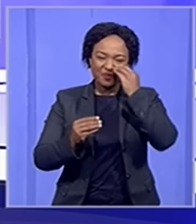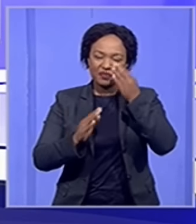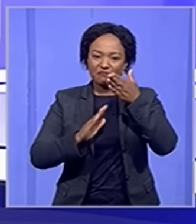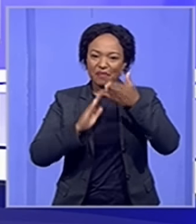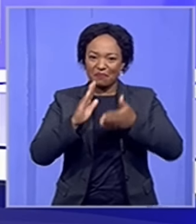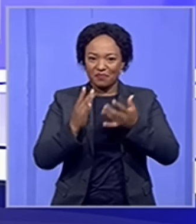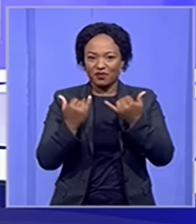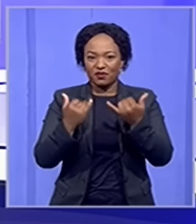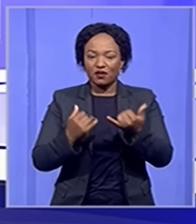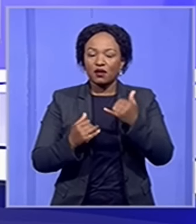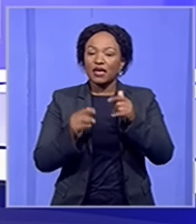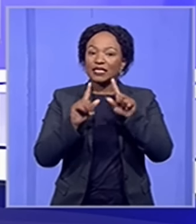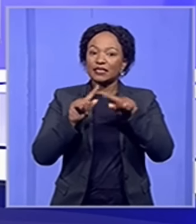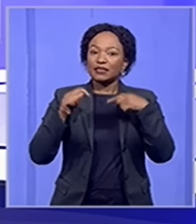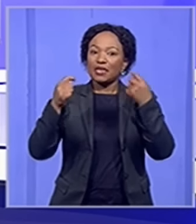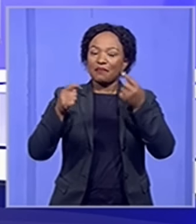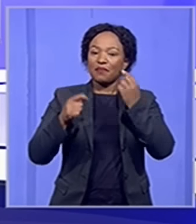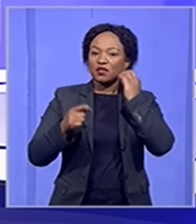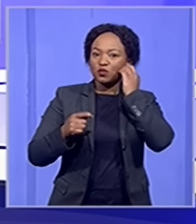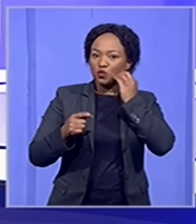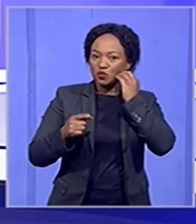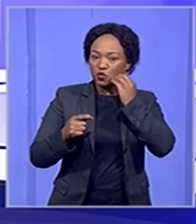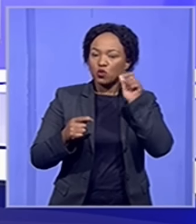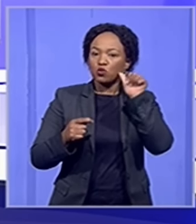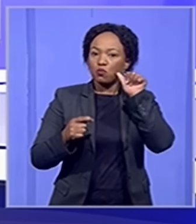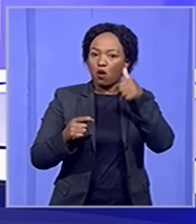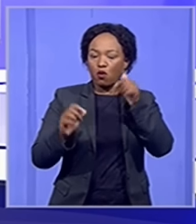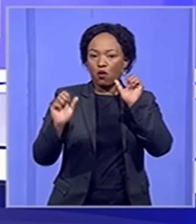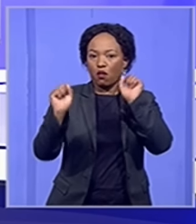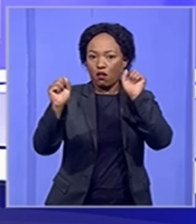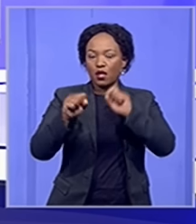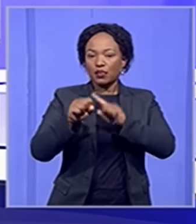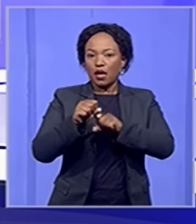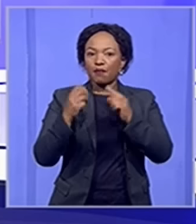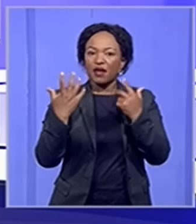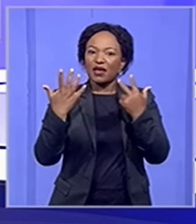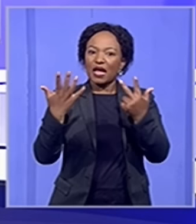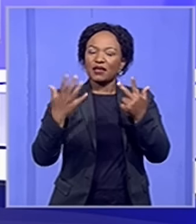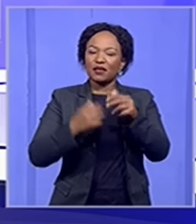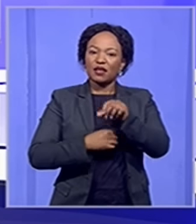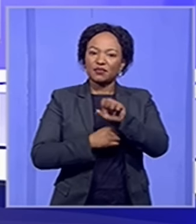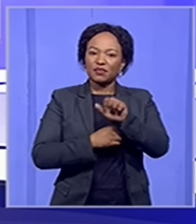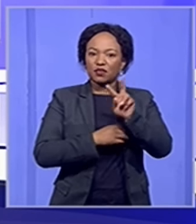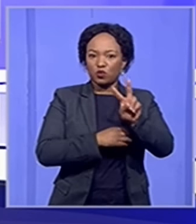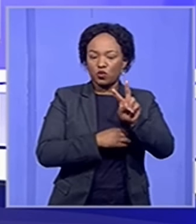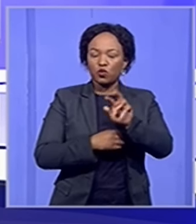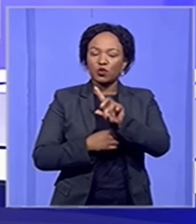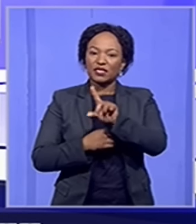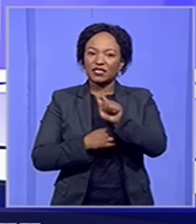mo ba sehlopha sa ditaba tša Sesotho ba tla lefa tšona ka iri ya seswai mo go SABC 2 le go